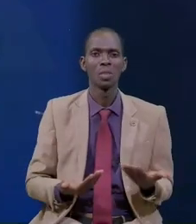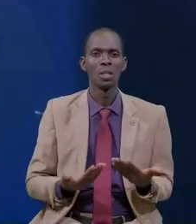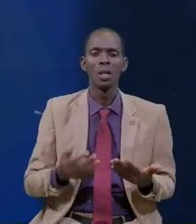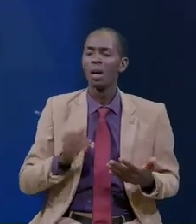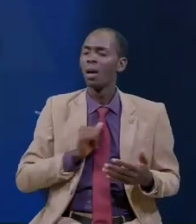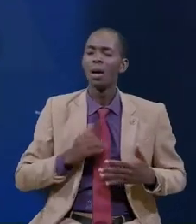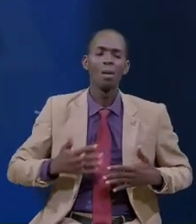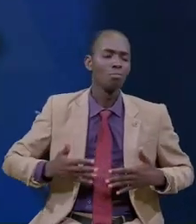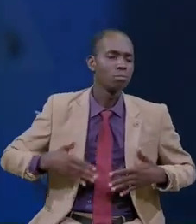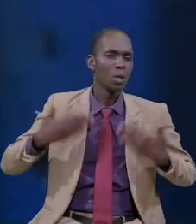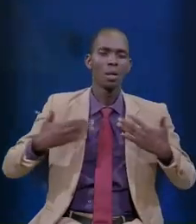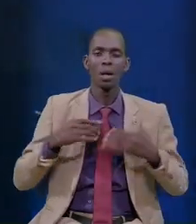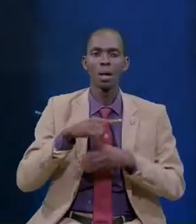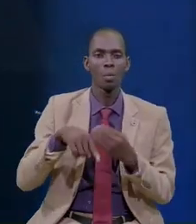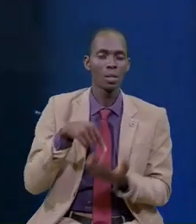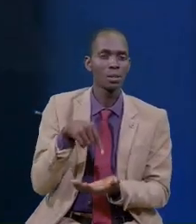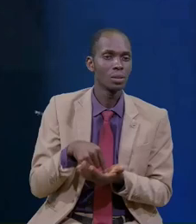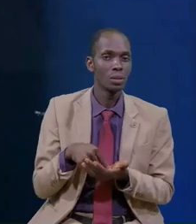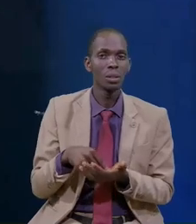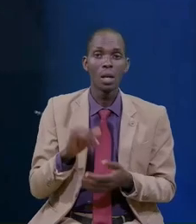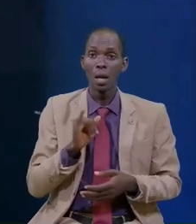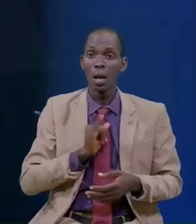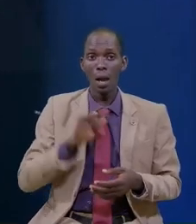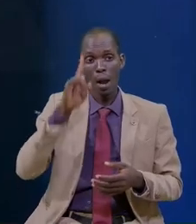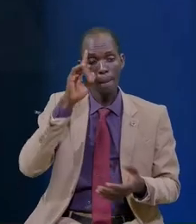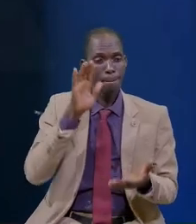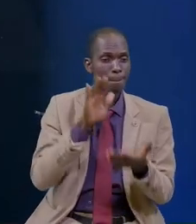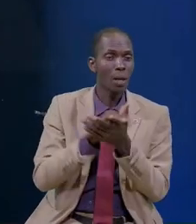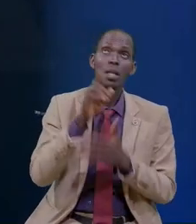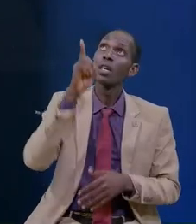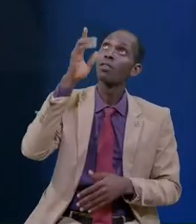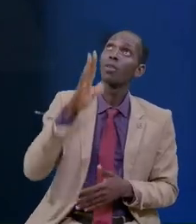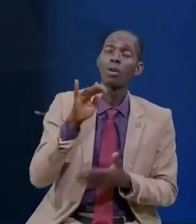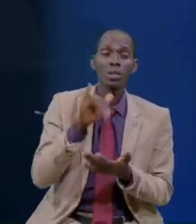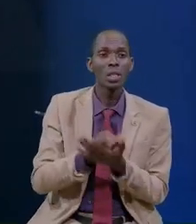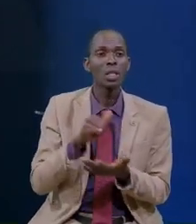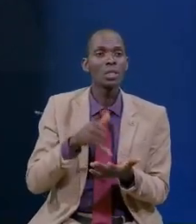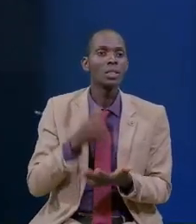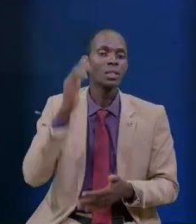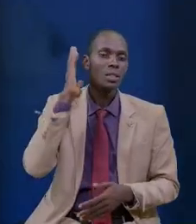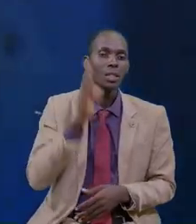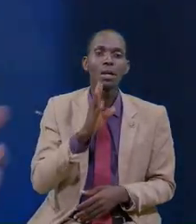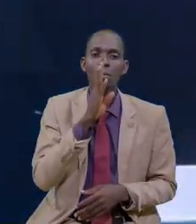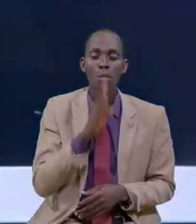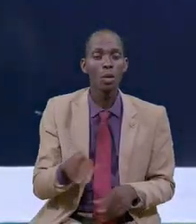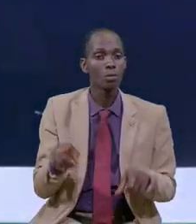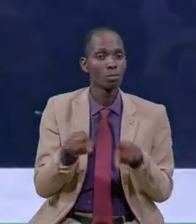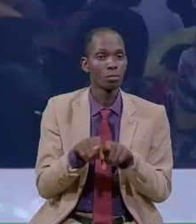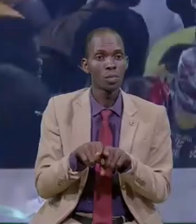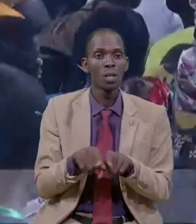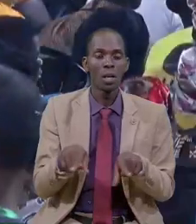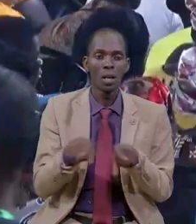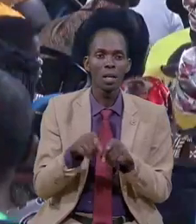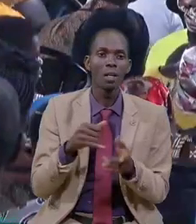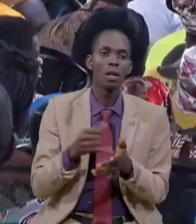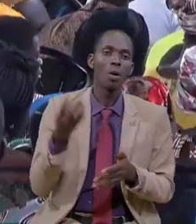about je suis this. Vraiment content à ce I sujet. Believe God that it shall be even as it has been